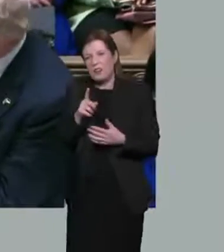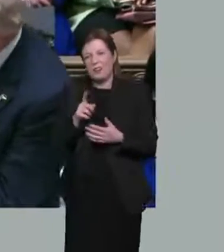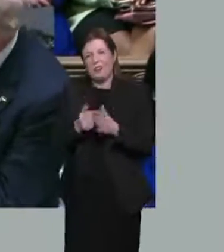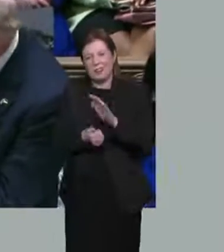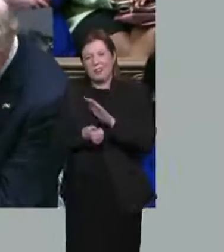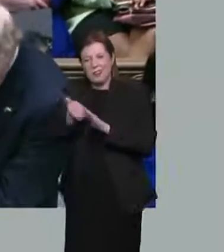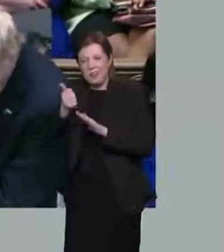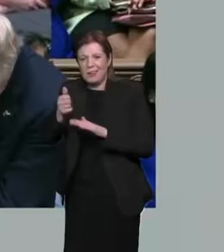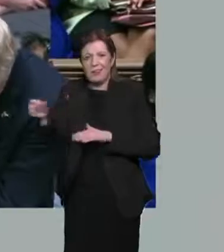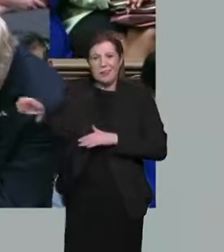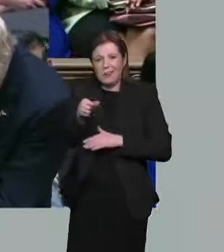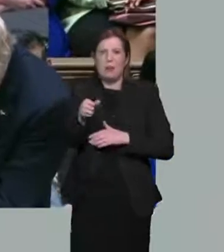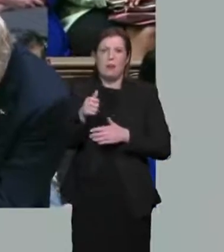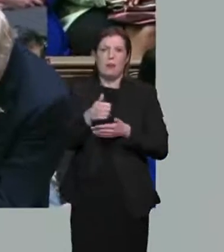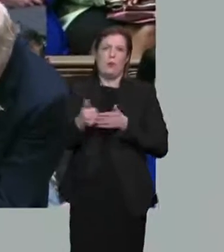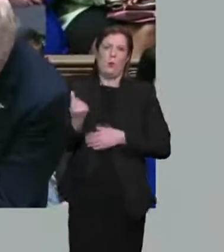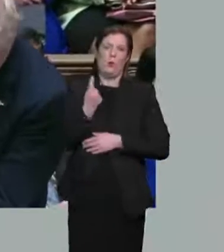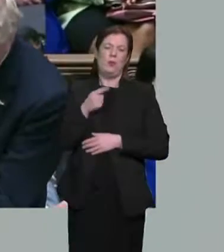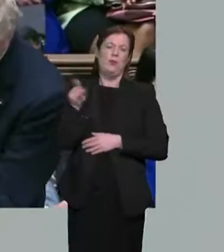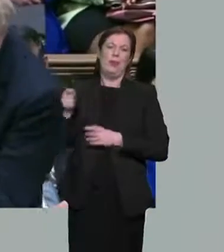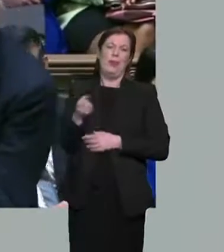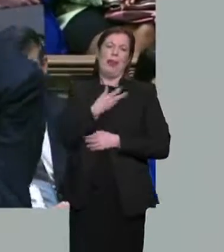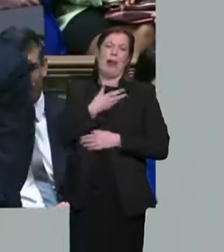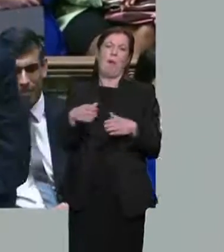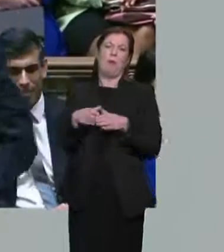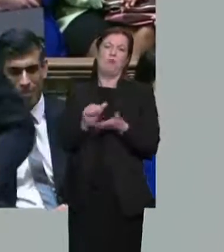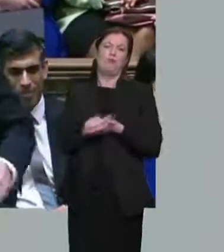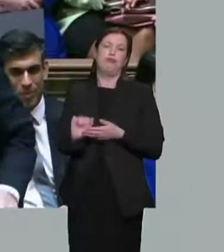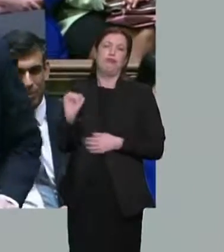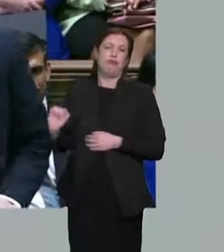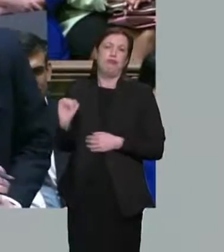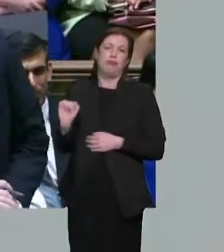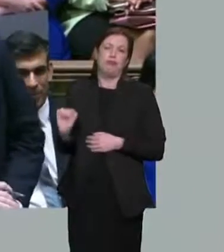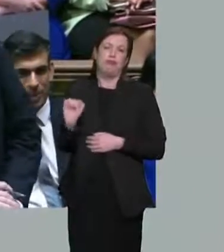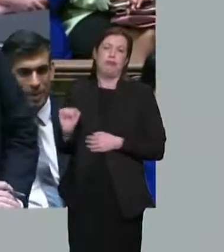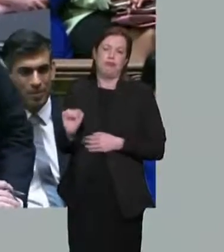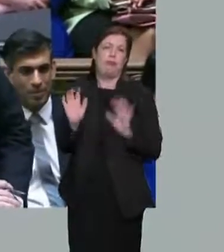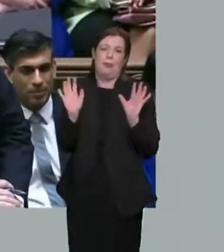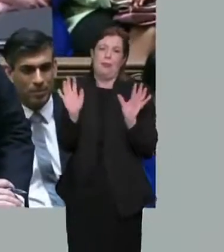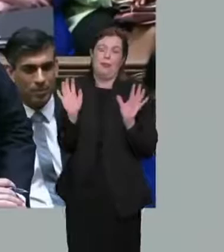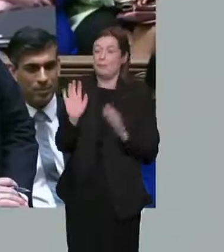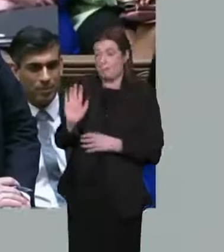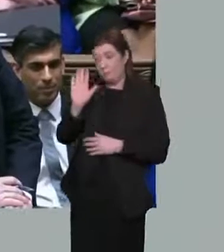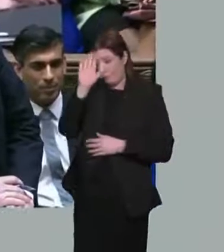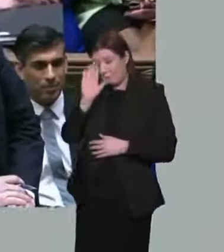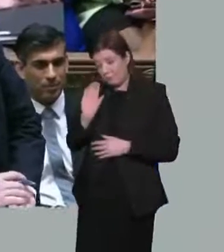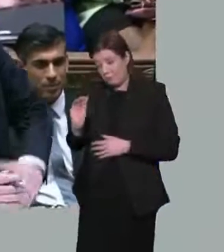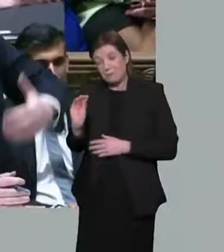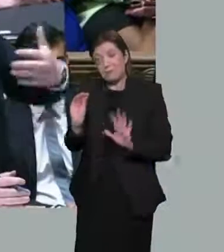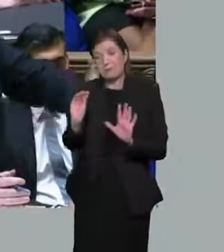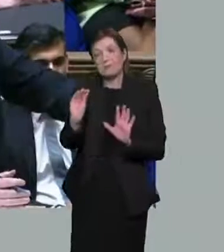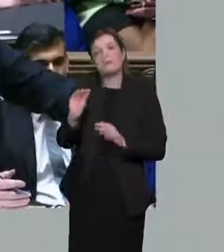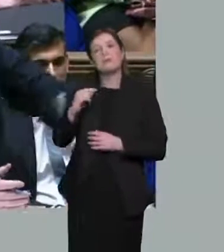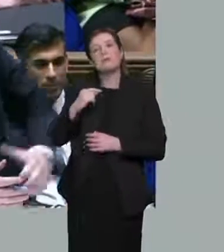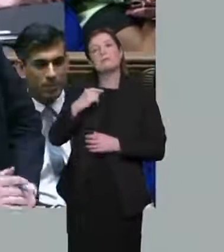of course, the Labour Party themselves. But he may be interested. He may be interested to know we